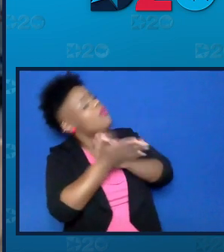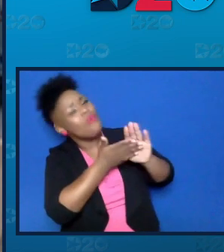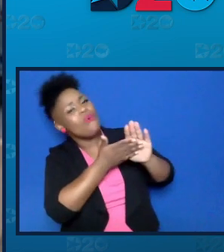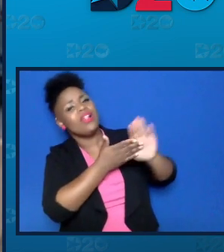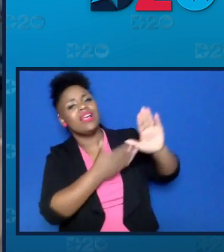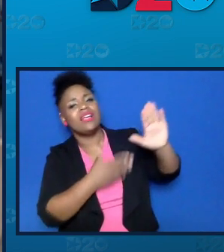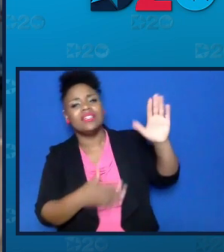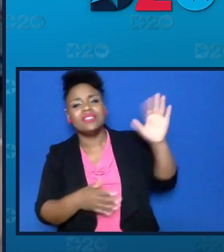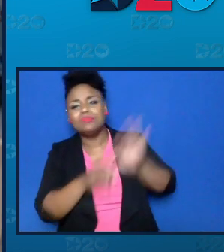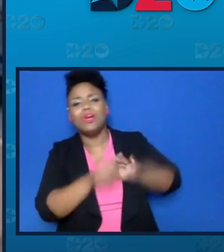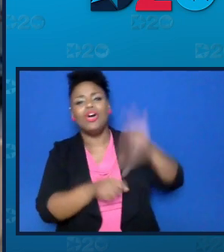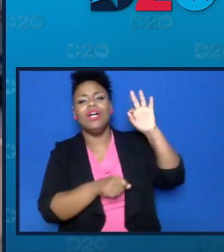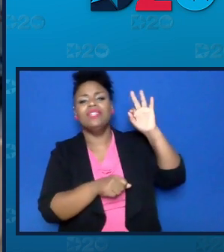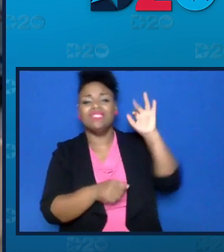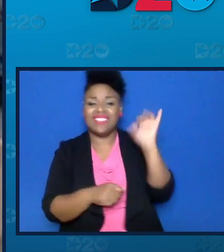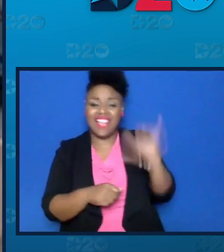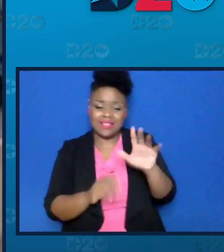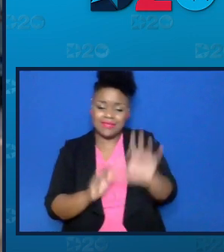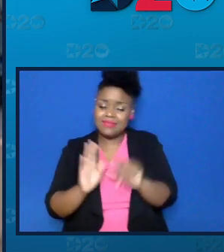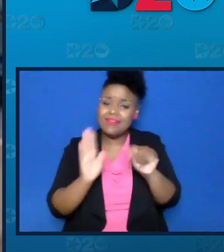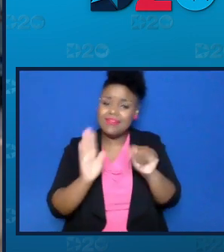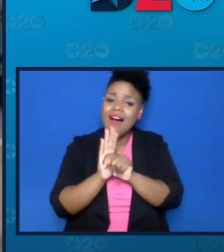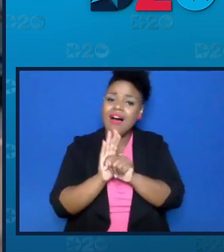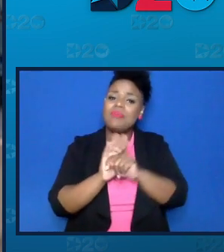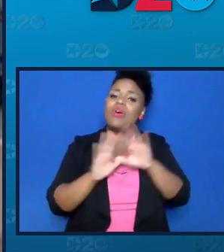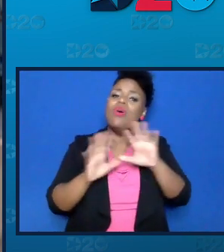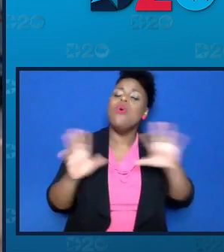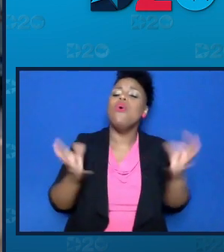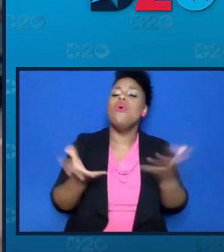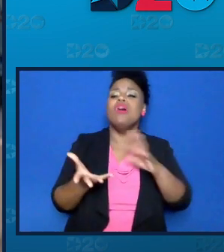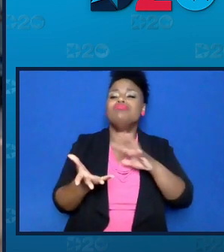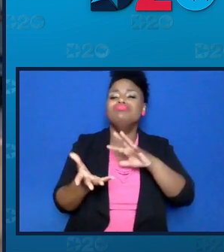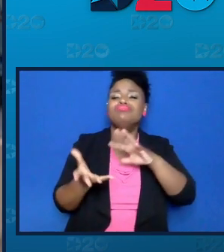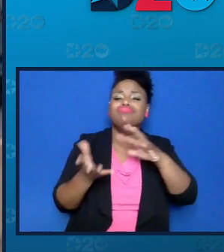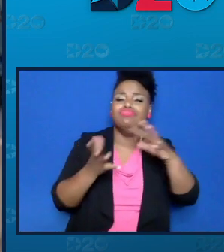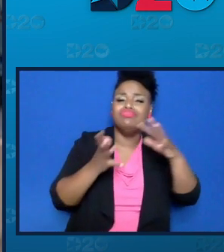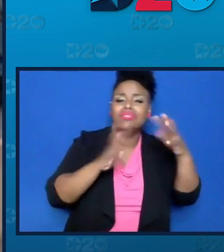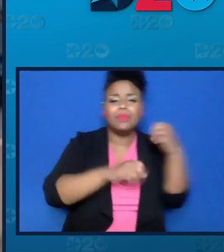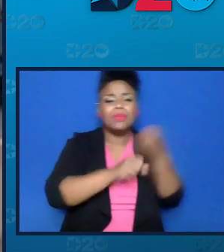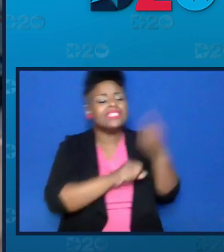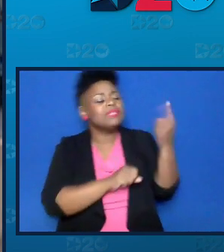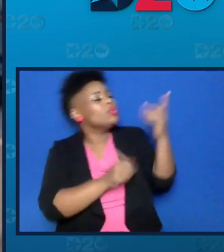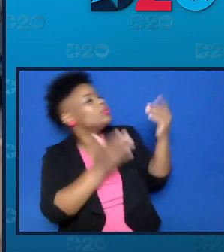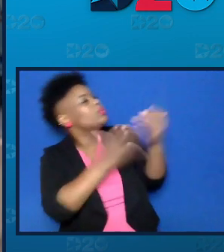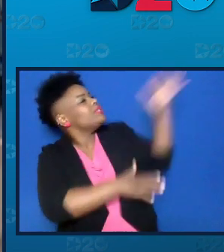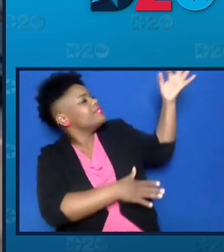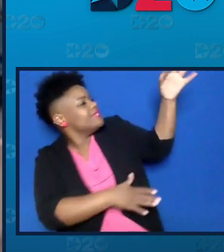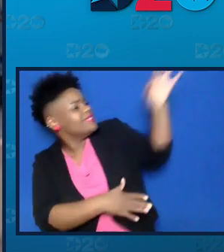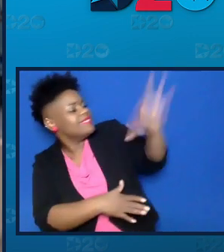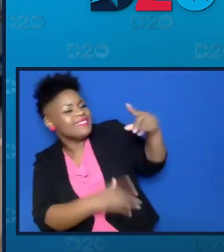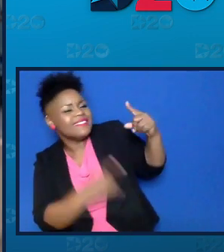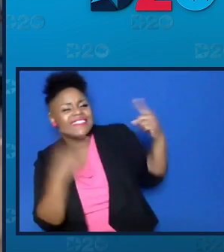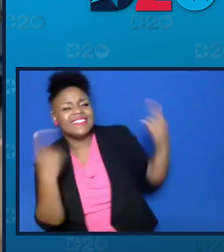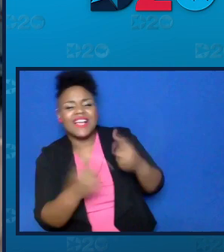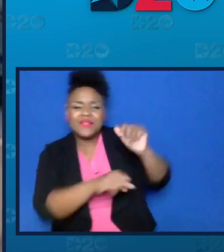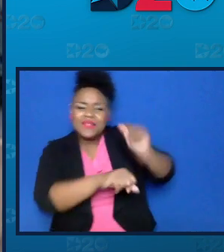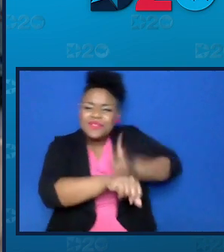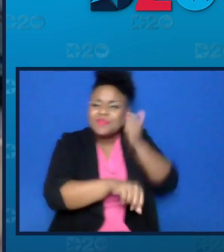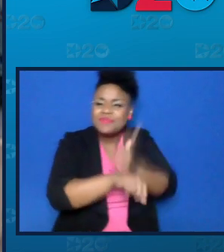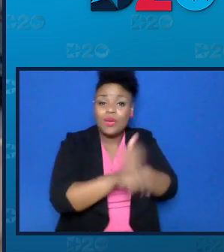time of global and national chaos a new creation, a new community that can, with your